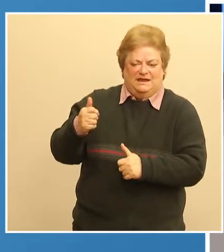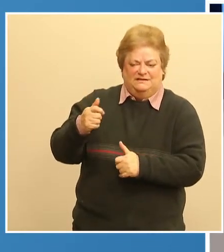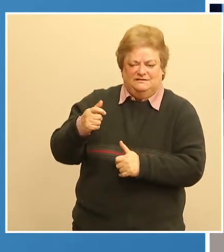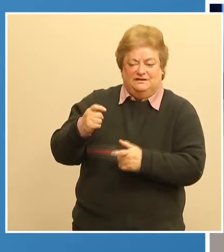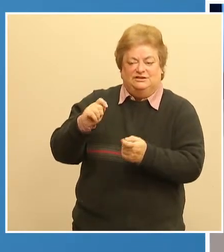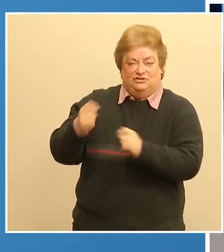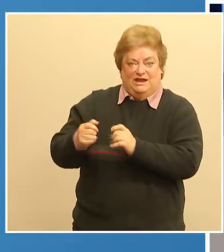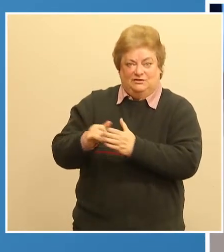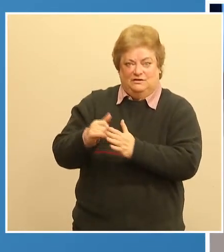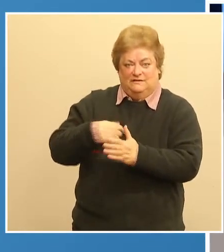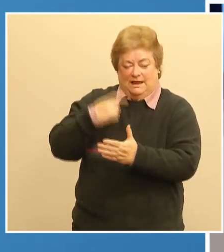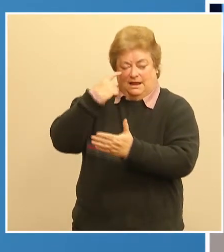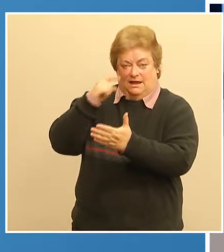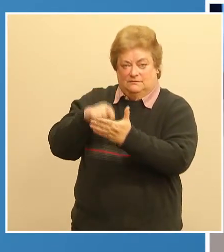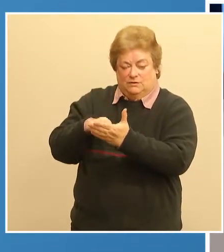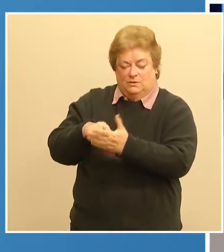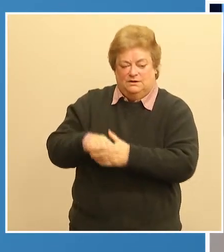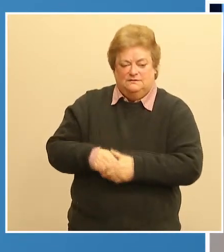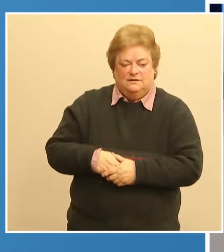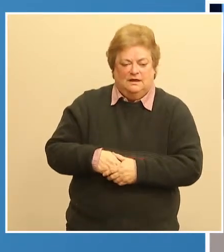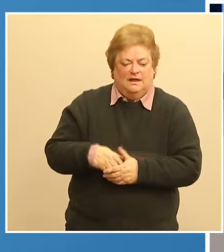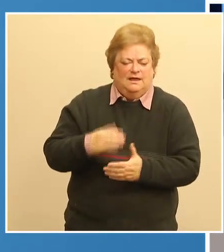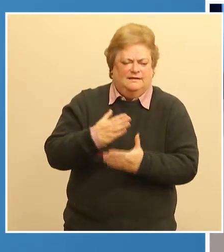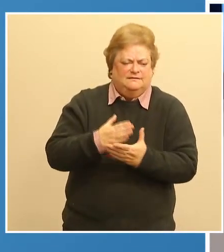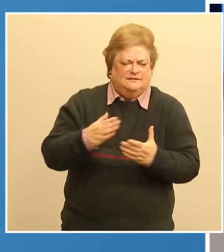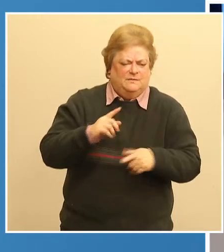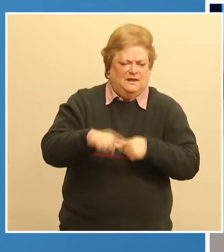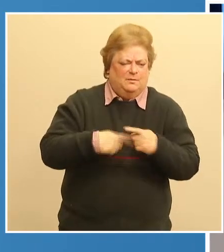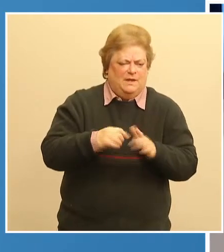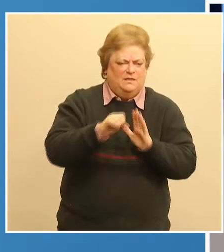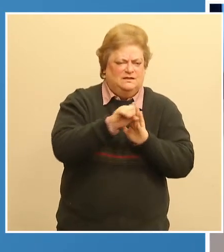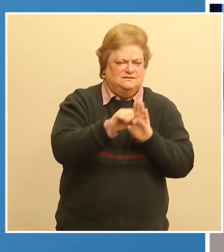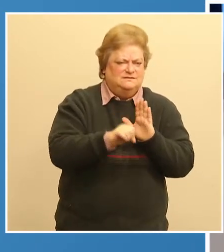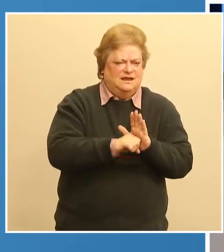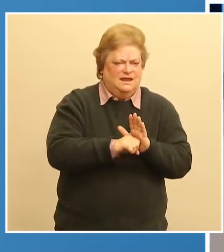noted in there so far. And then some about the state